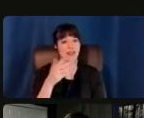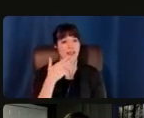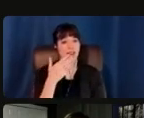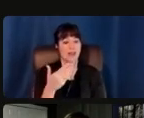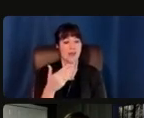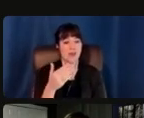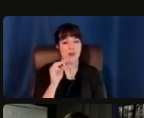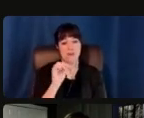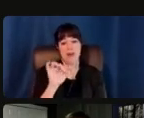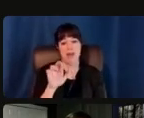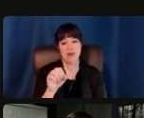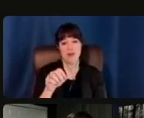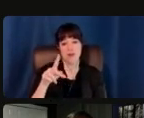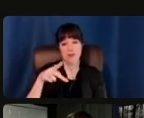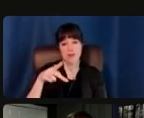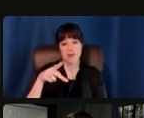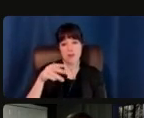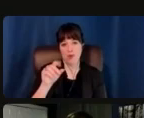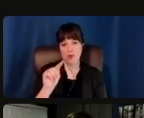Mayor Pro Tem Hoy.